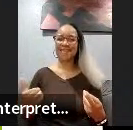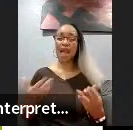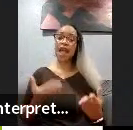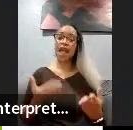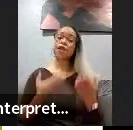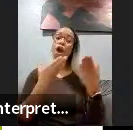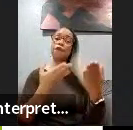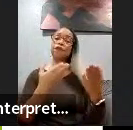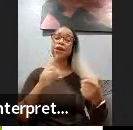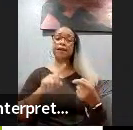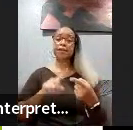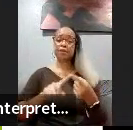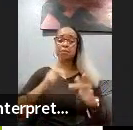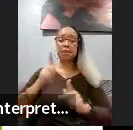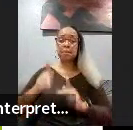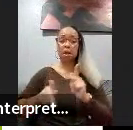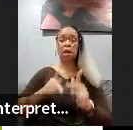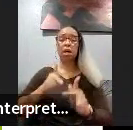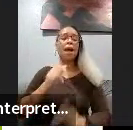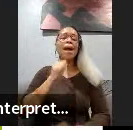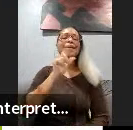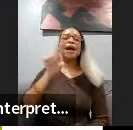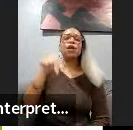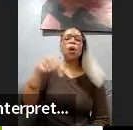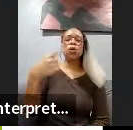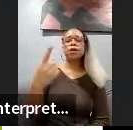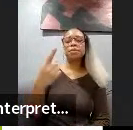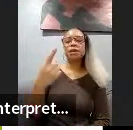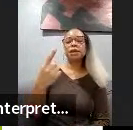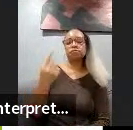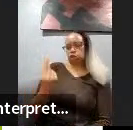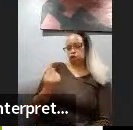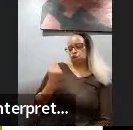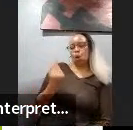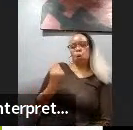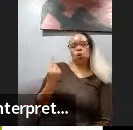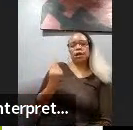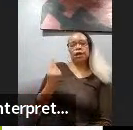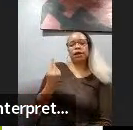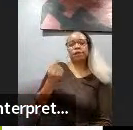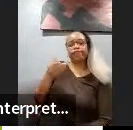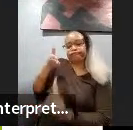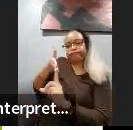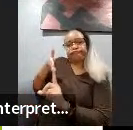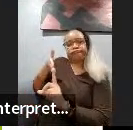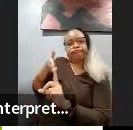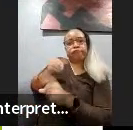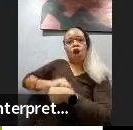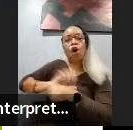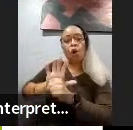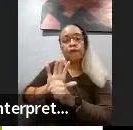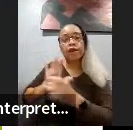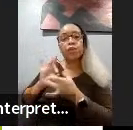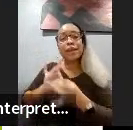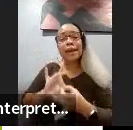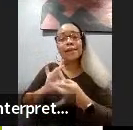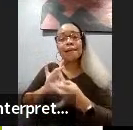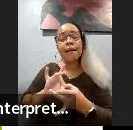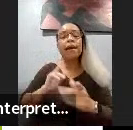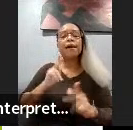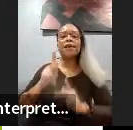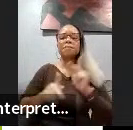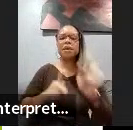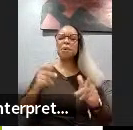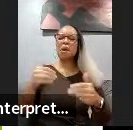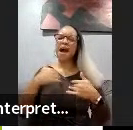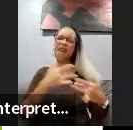to them, and not just be solely, COVID related, because people have a tendency